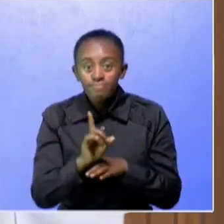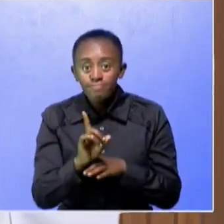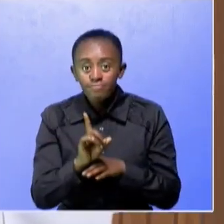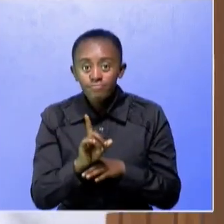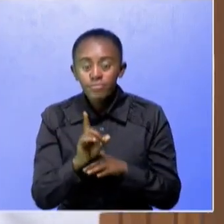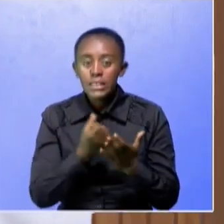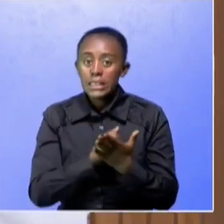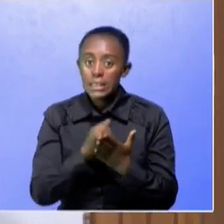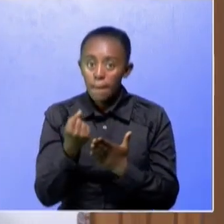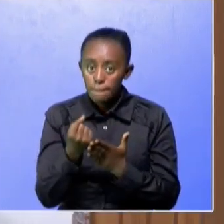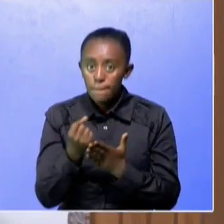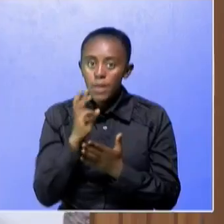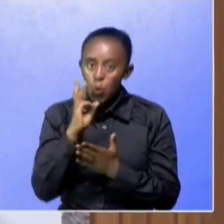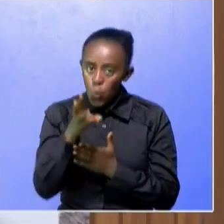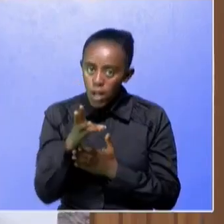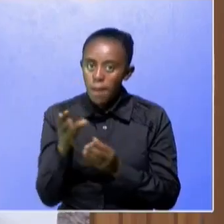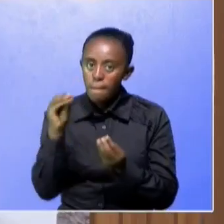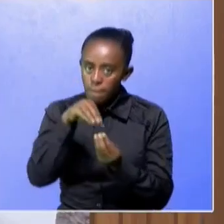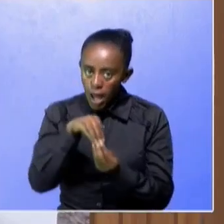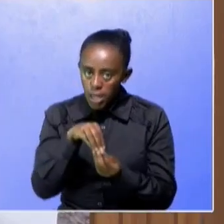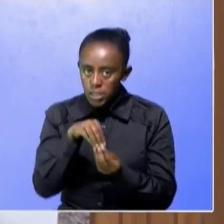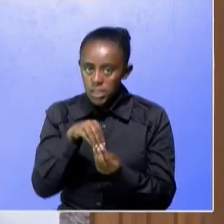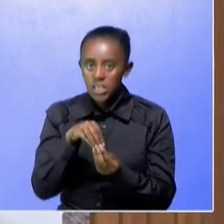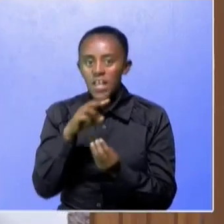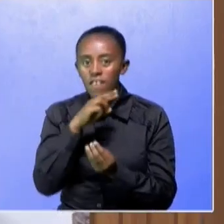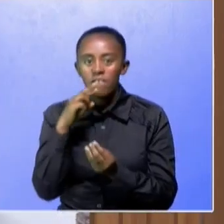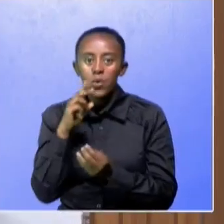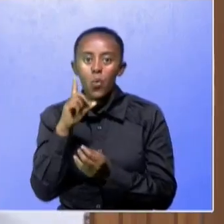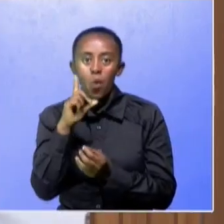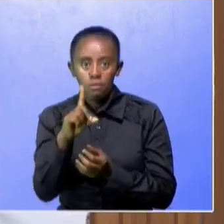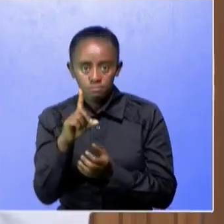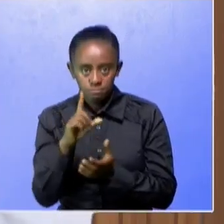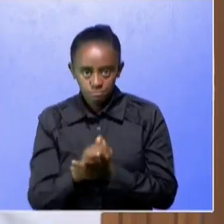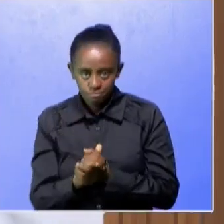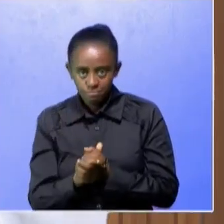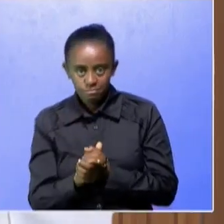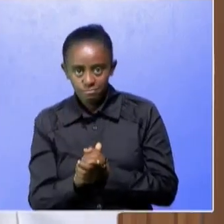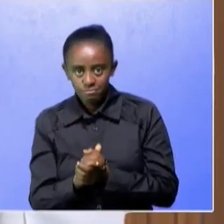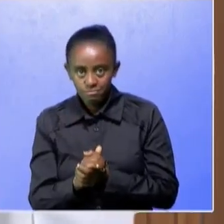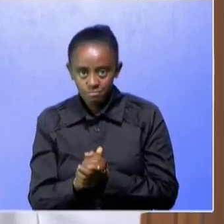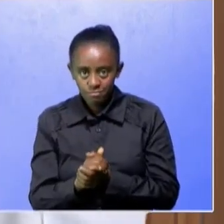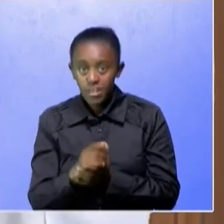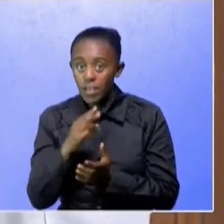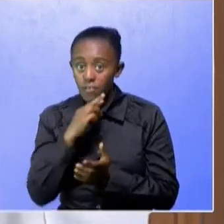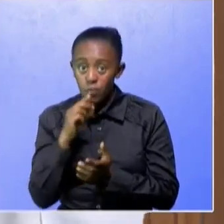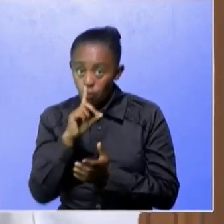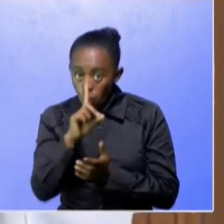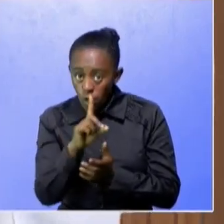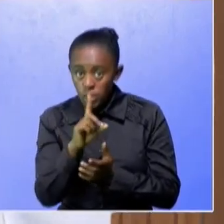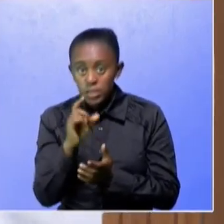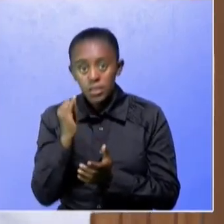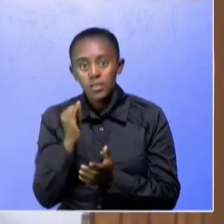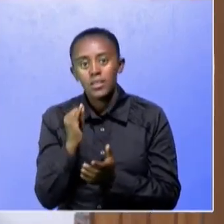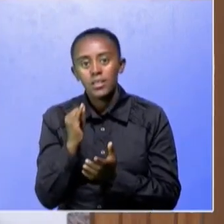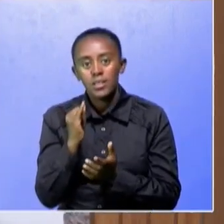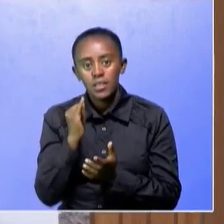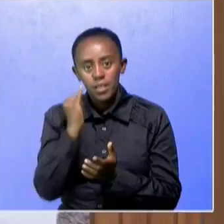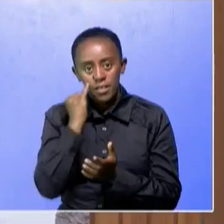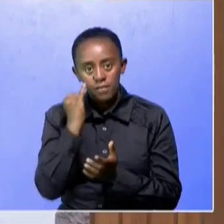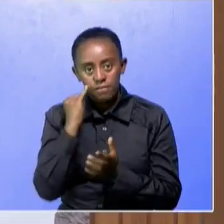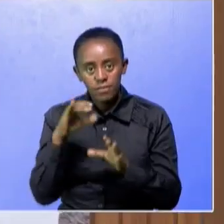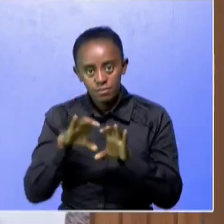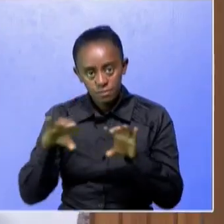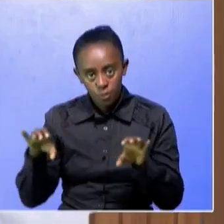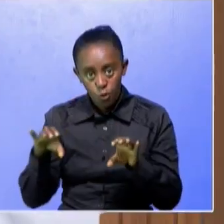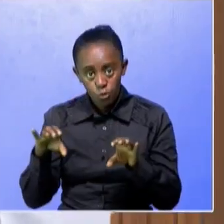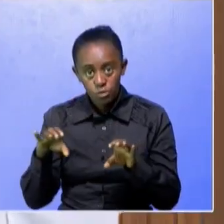a subject, will plus, that is a V1. So, okay, verb 1 in the case of the